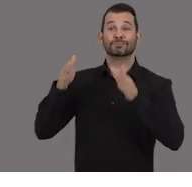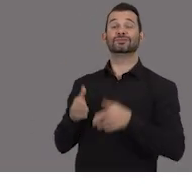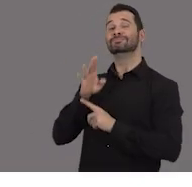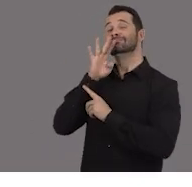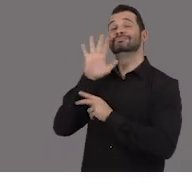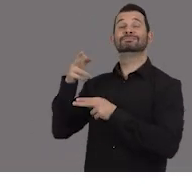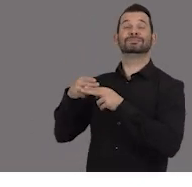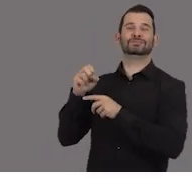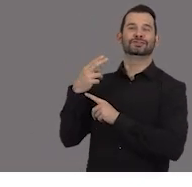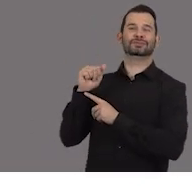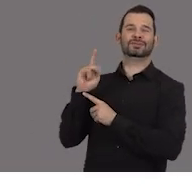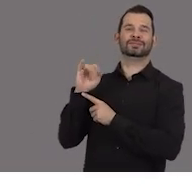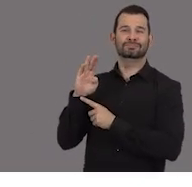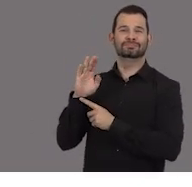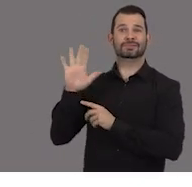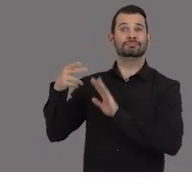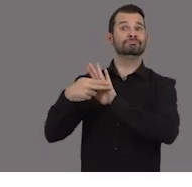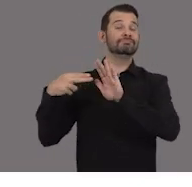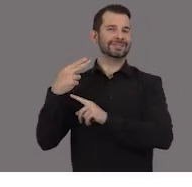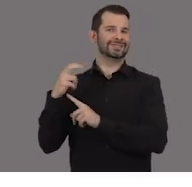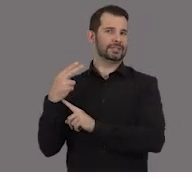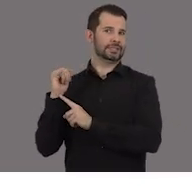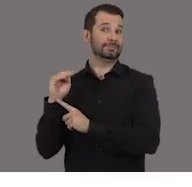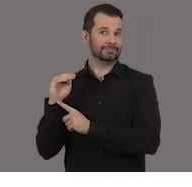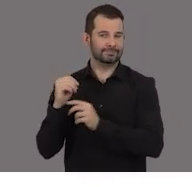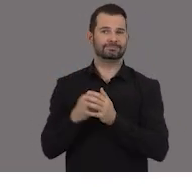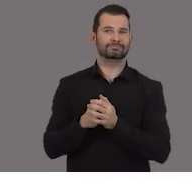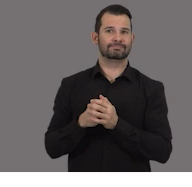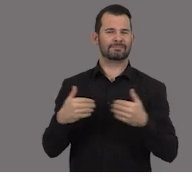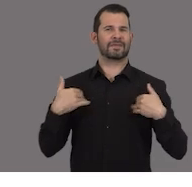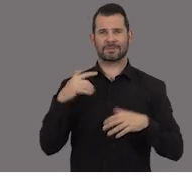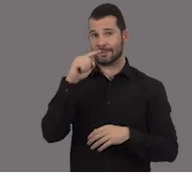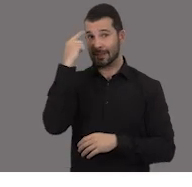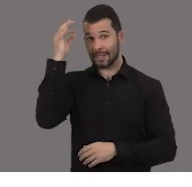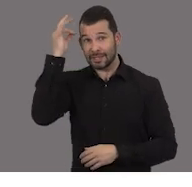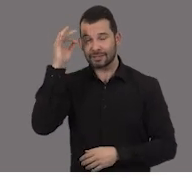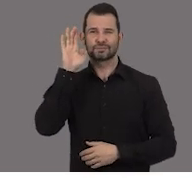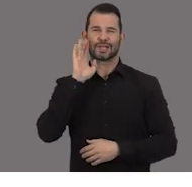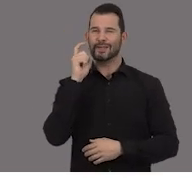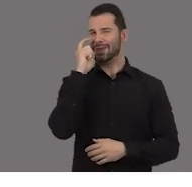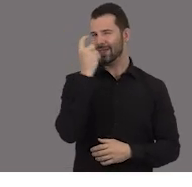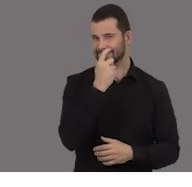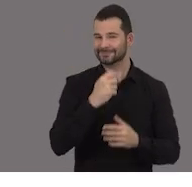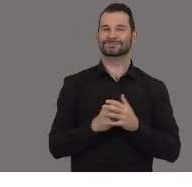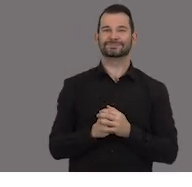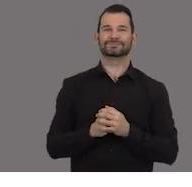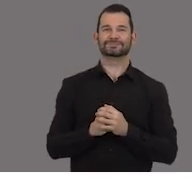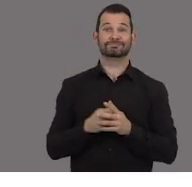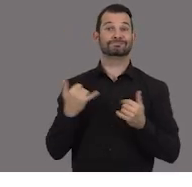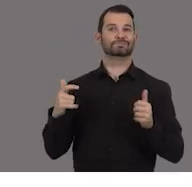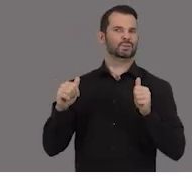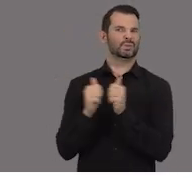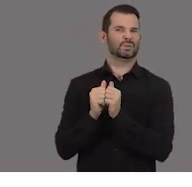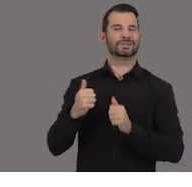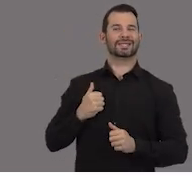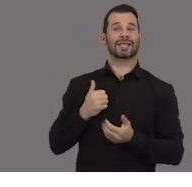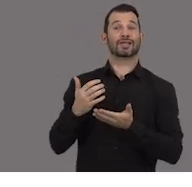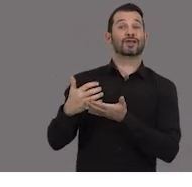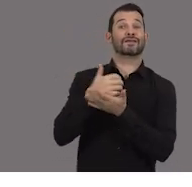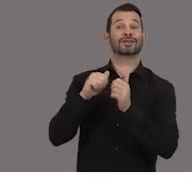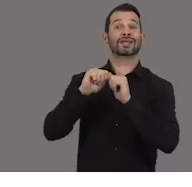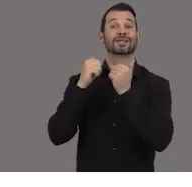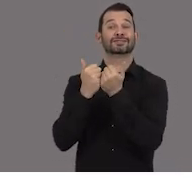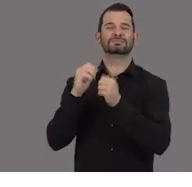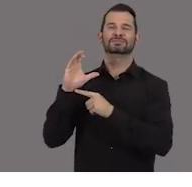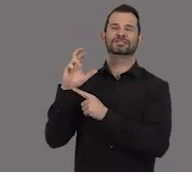Hello and welcome. My name is Shakib. My pronouns are he, him. I have black hair, brown eyes. I'm